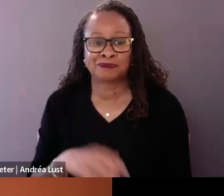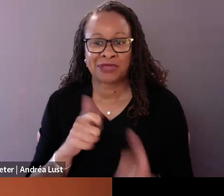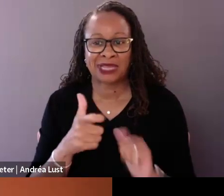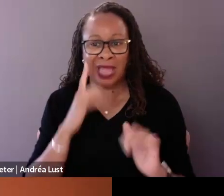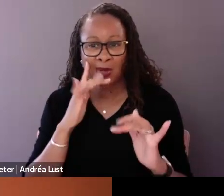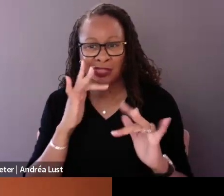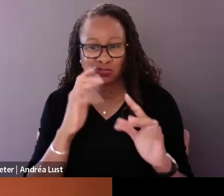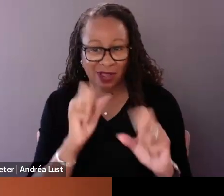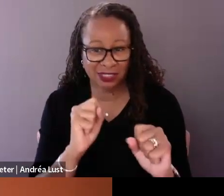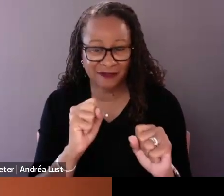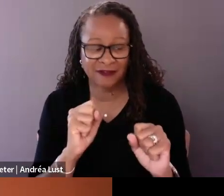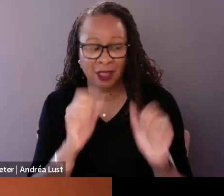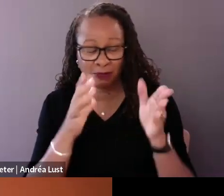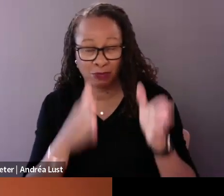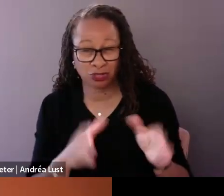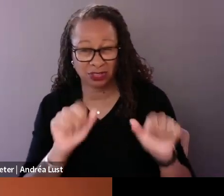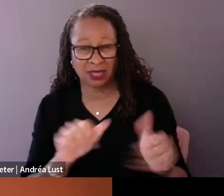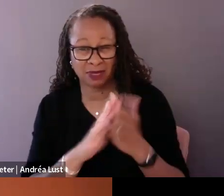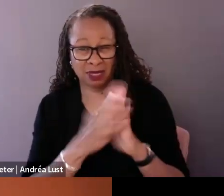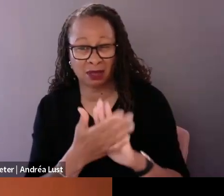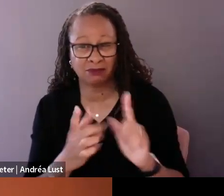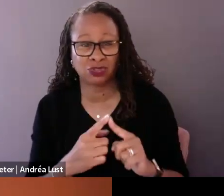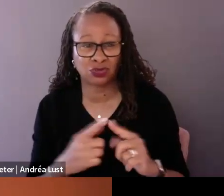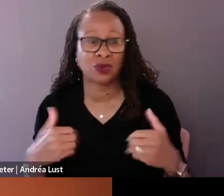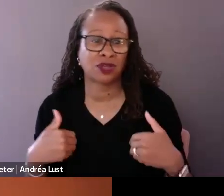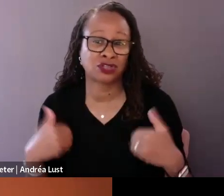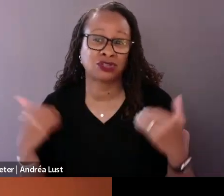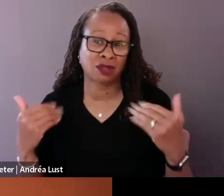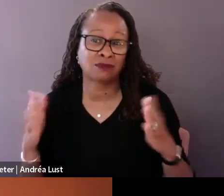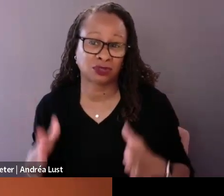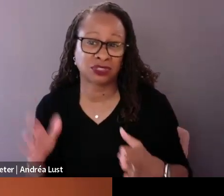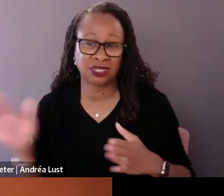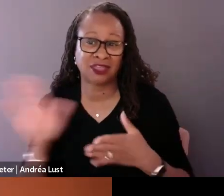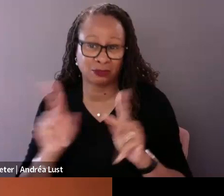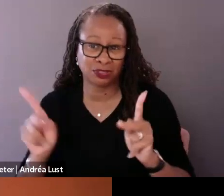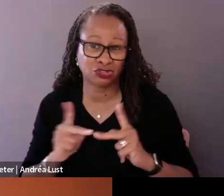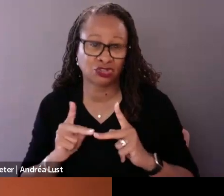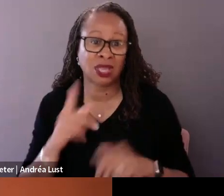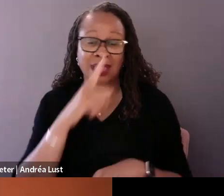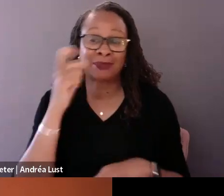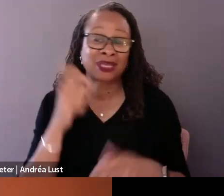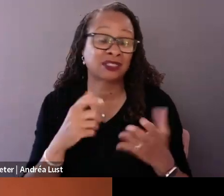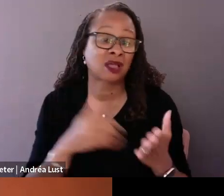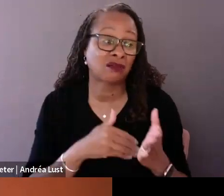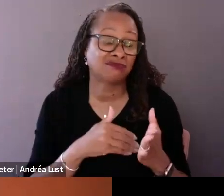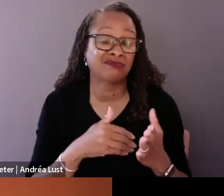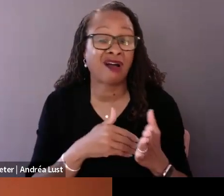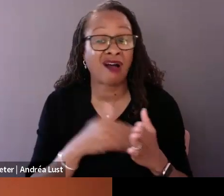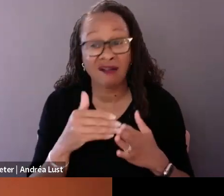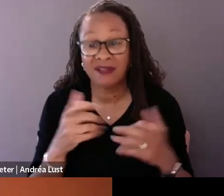attractive a person like that could be to someone in their position. Because a lot of what Daniel had